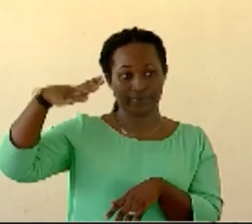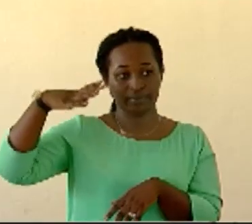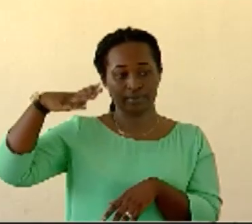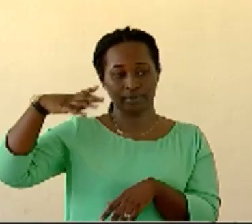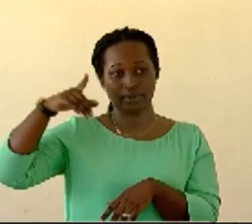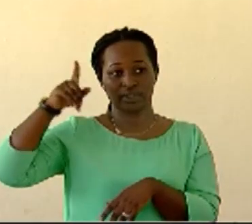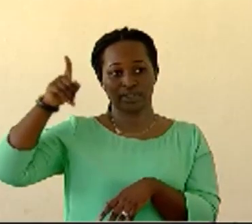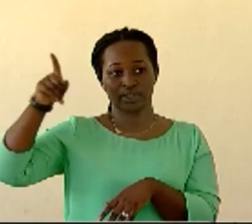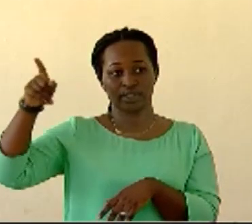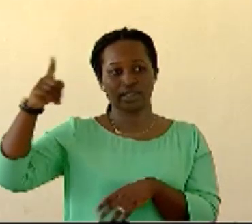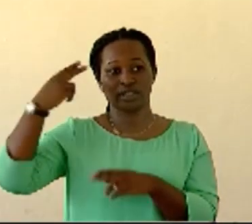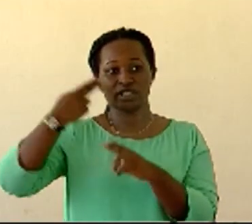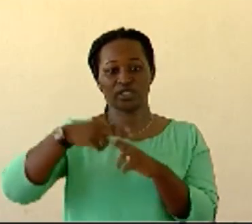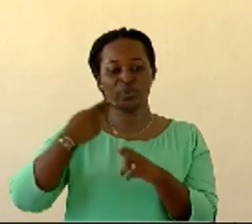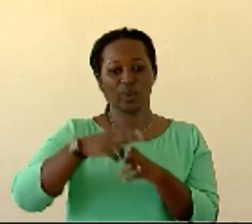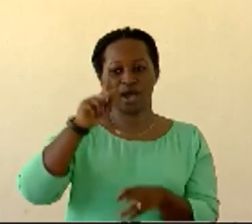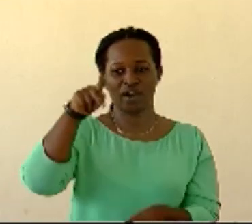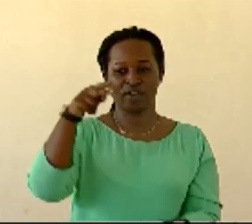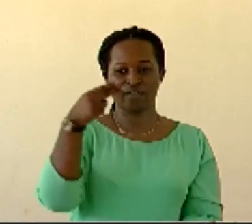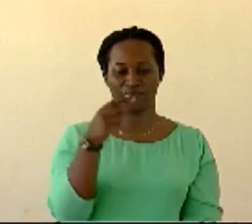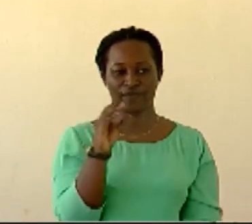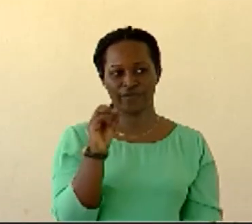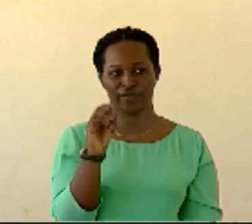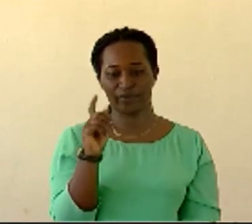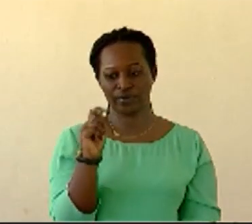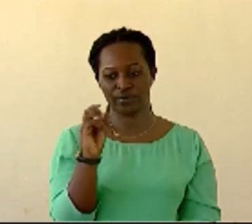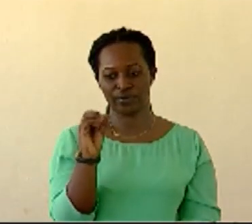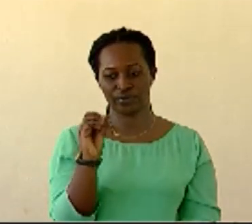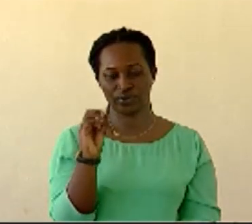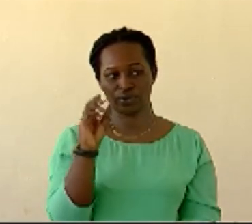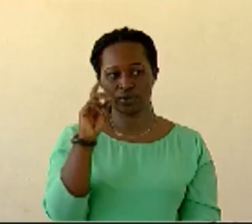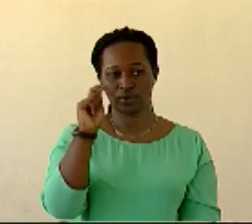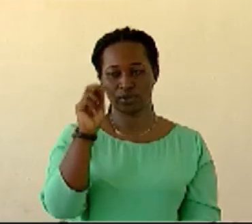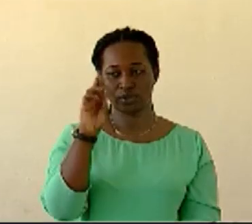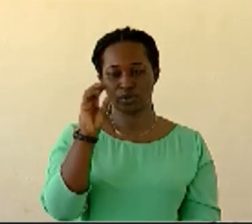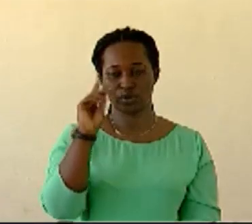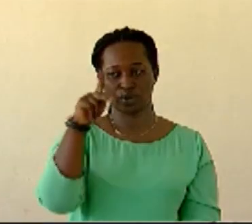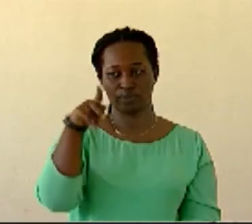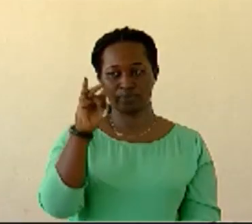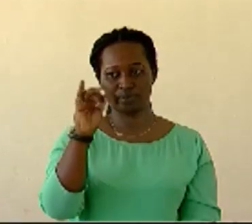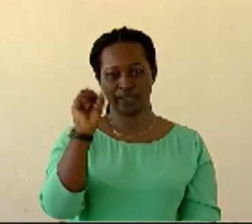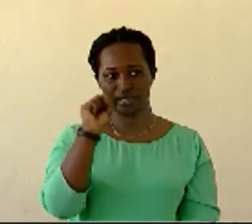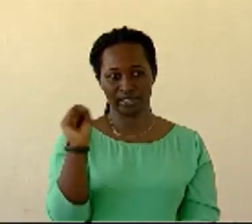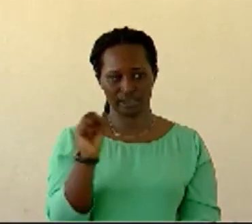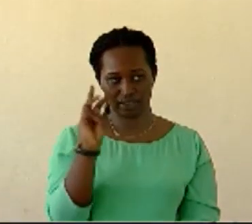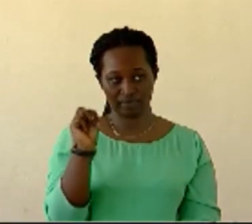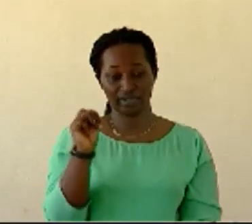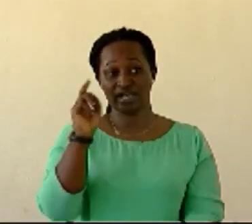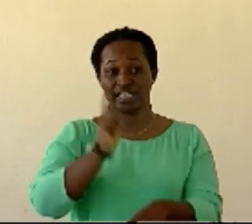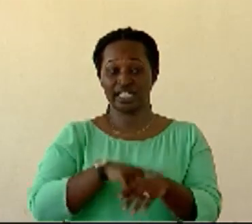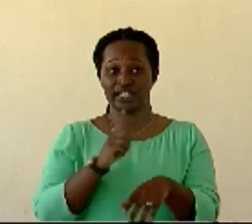that is phototropism. The response of the plant towards sunlight is what we